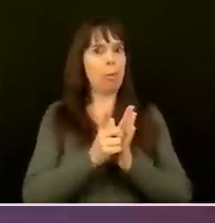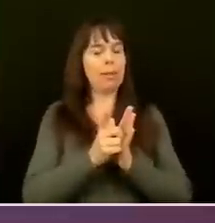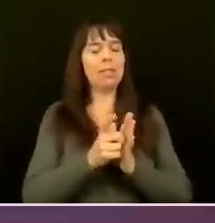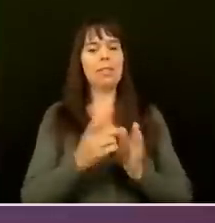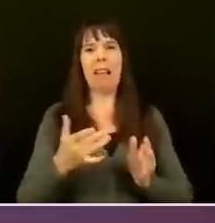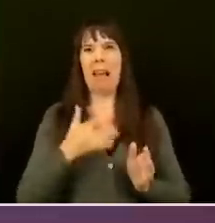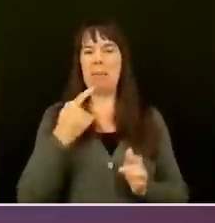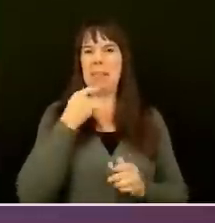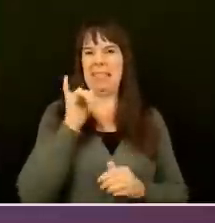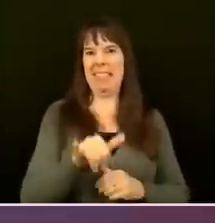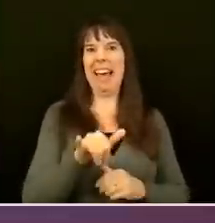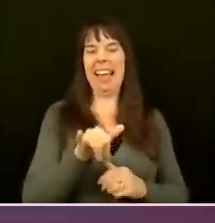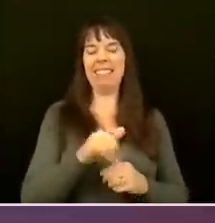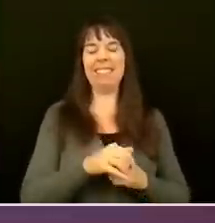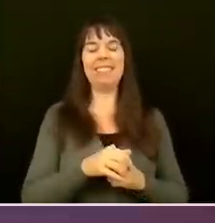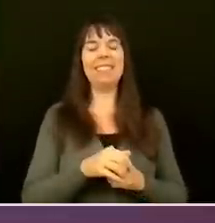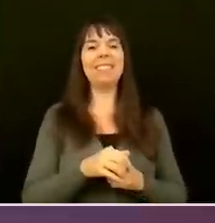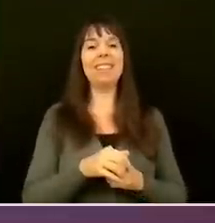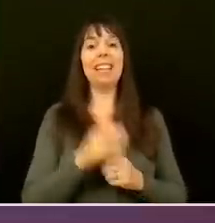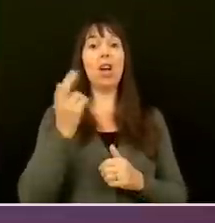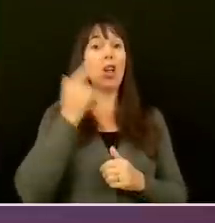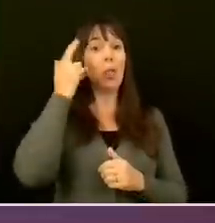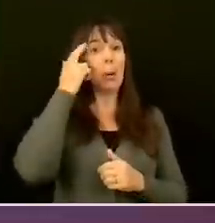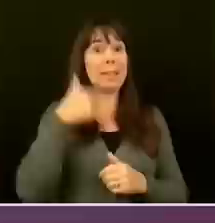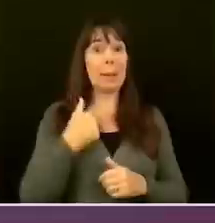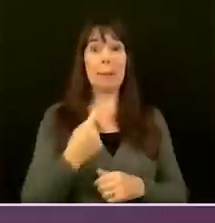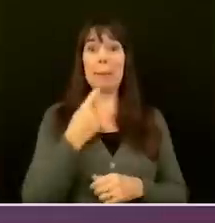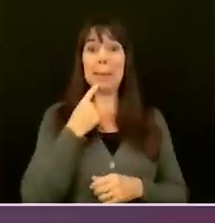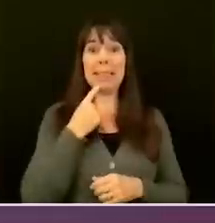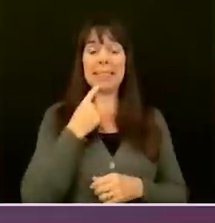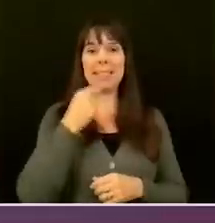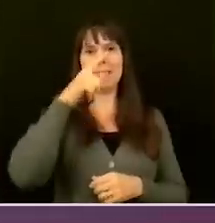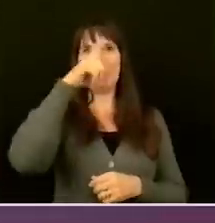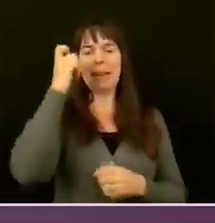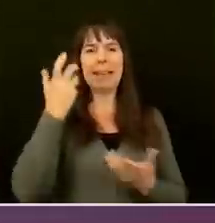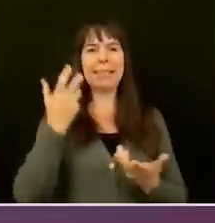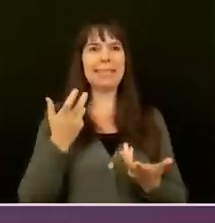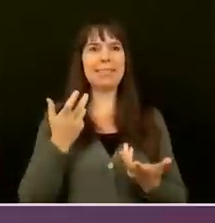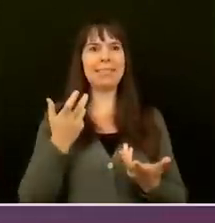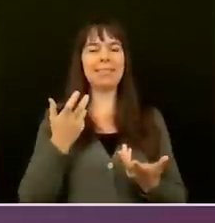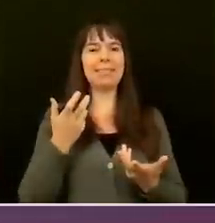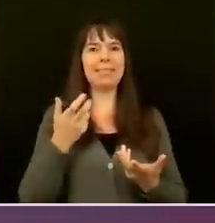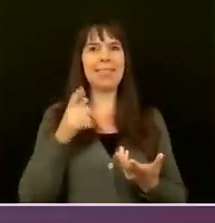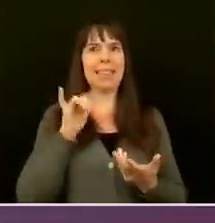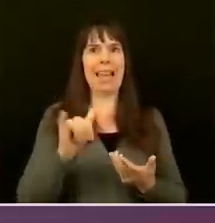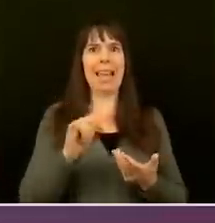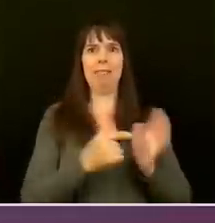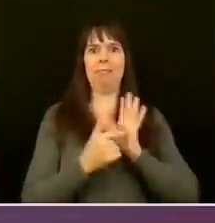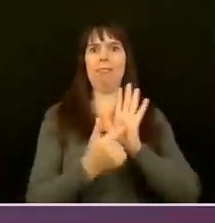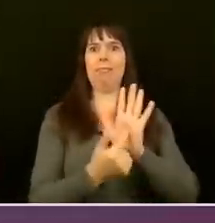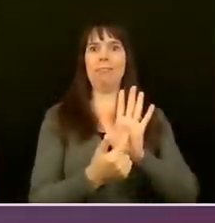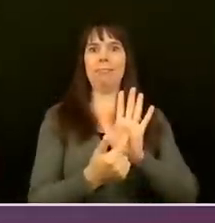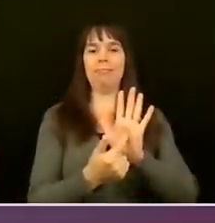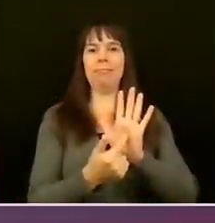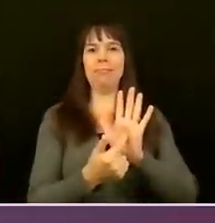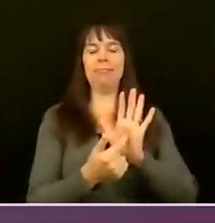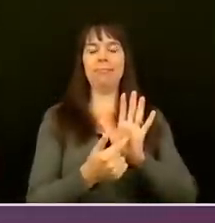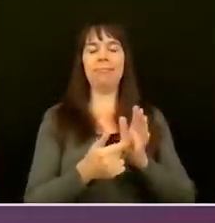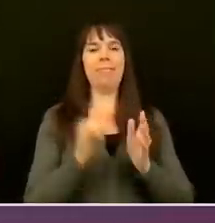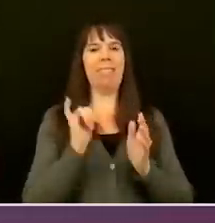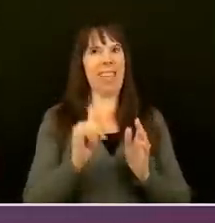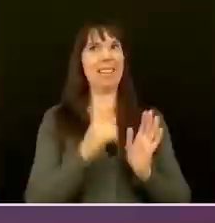those a lot. And the reason I miss them is because they are revealing. They're